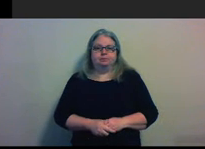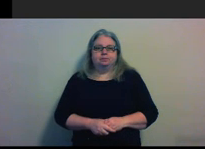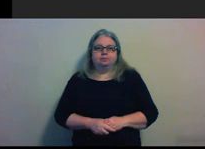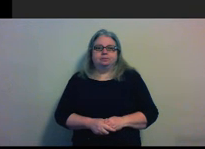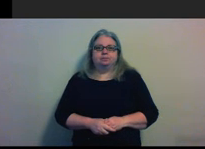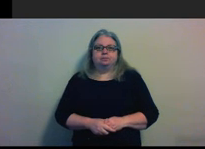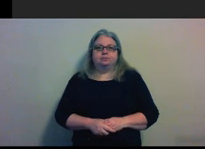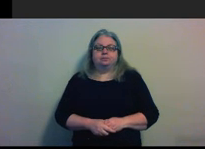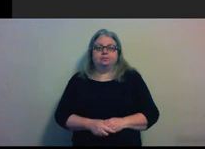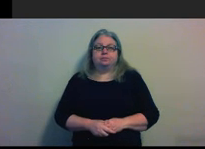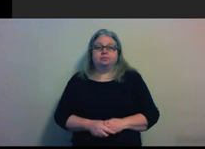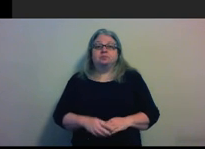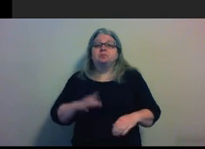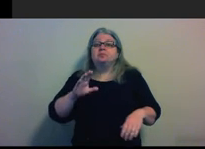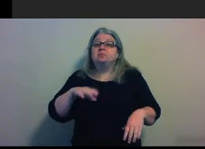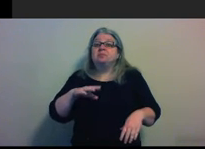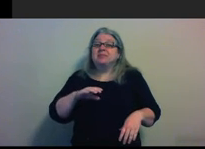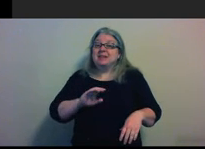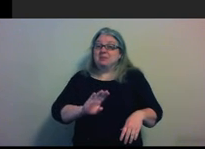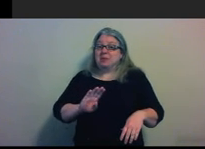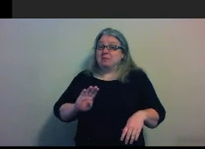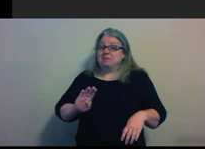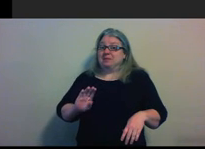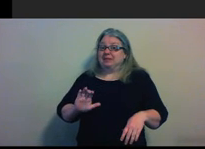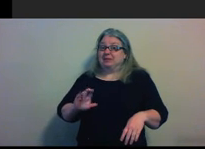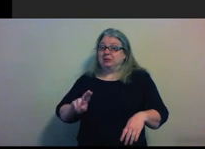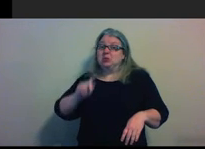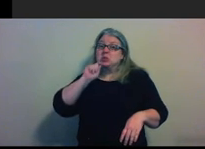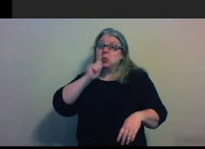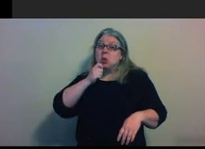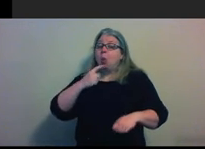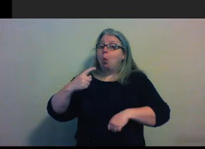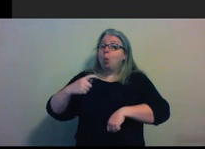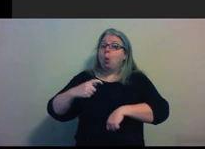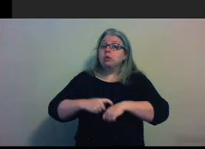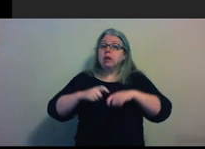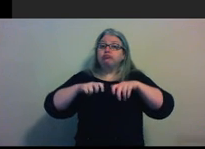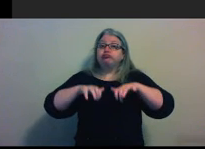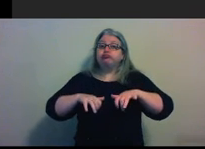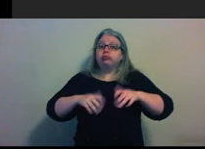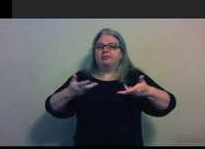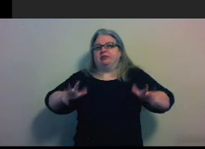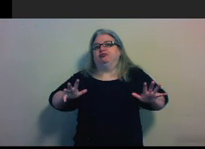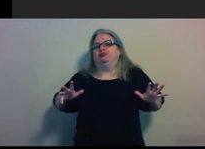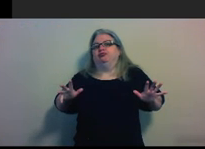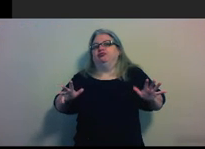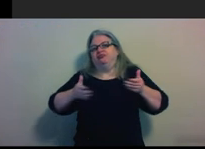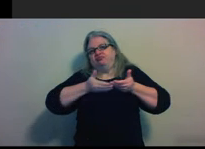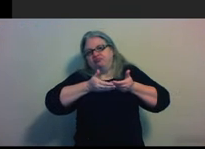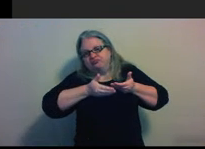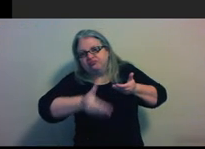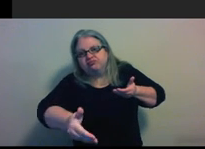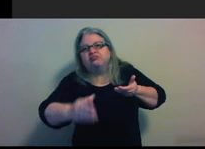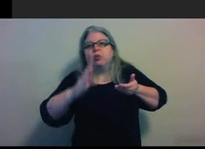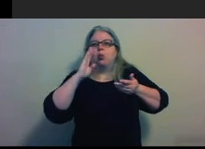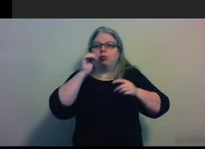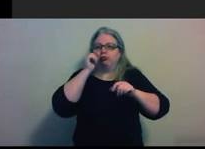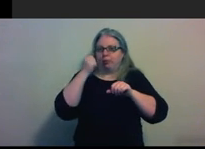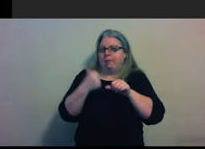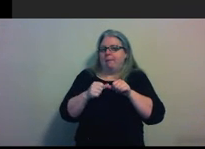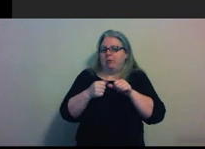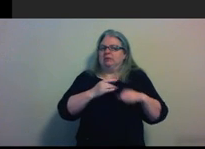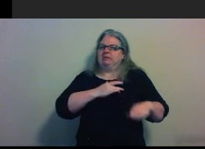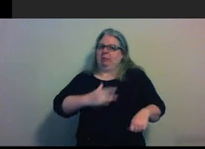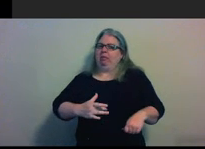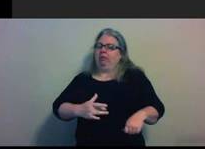Here's my name. What's really cool about Blackboard Collaborate is once you've put your name in once, it usually remembers your name for the next time